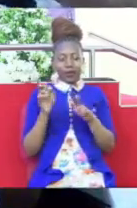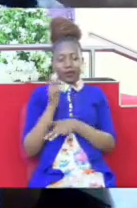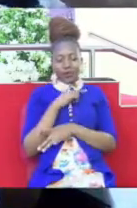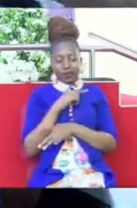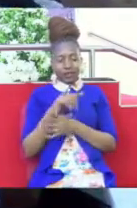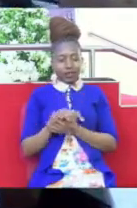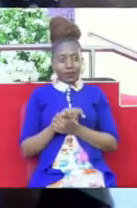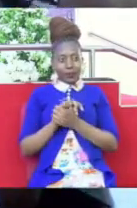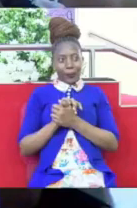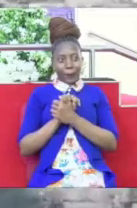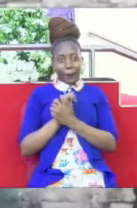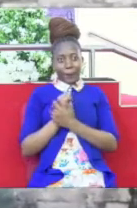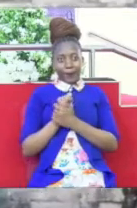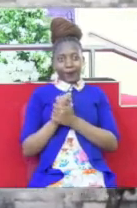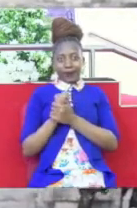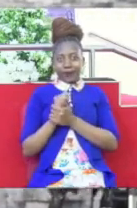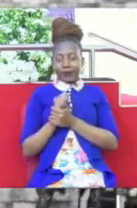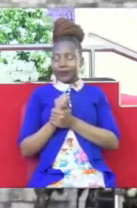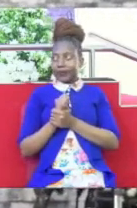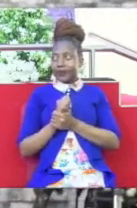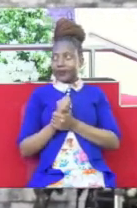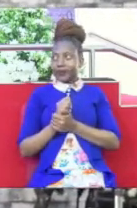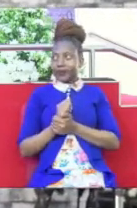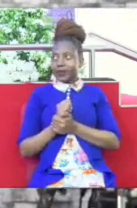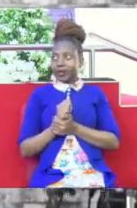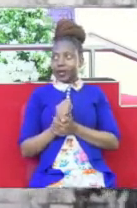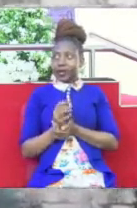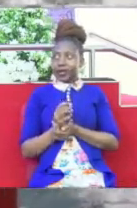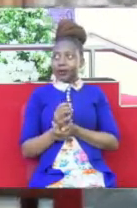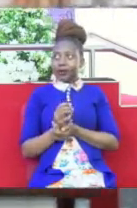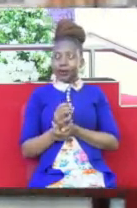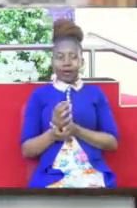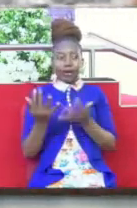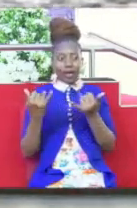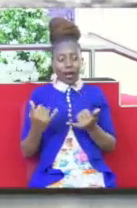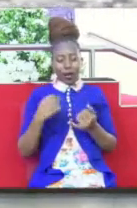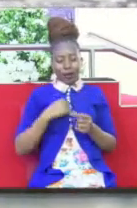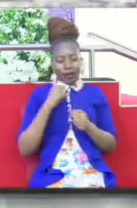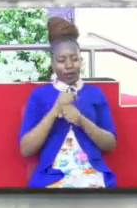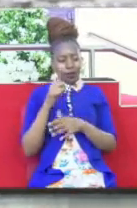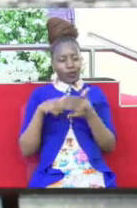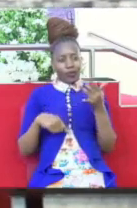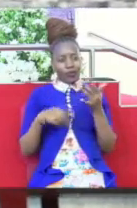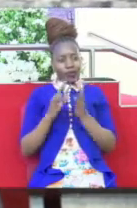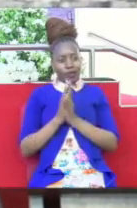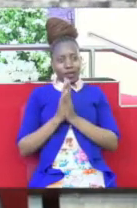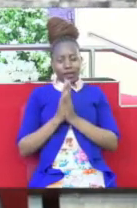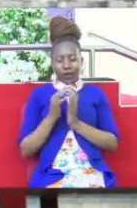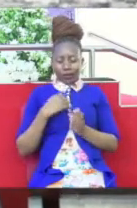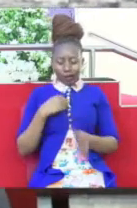Kwamba zip yako imefunguka. Now, what did I do? Nikafanya nini? I looked